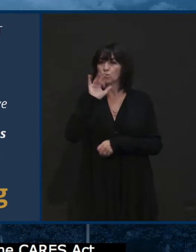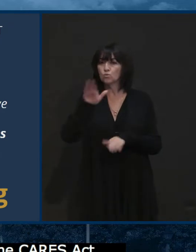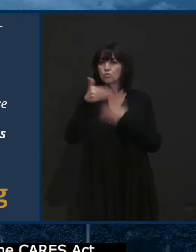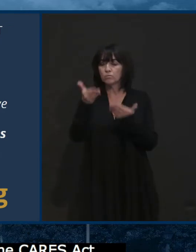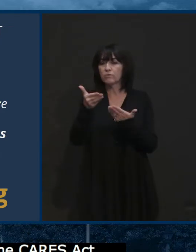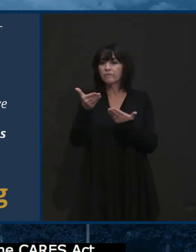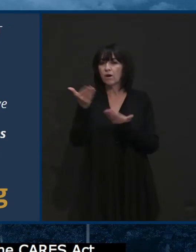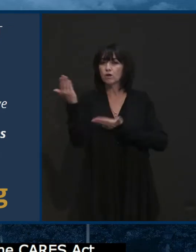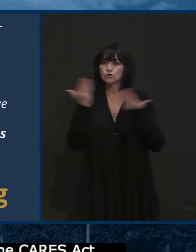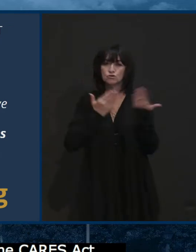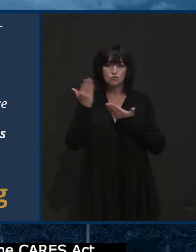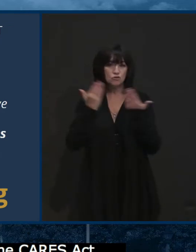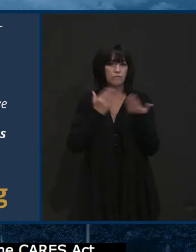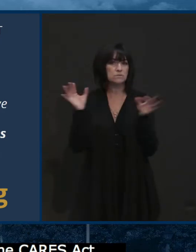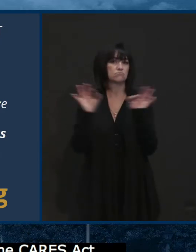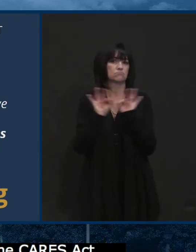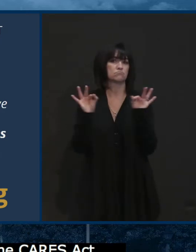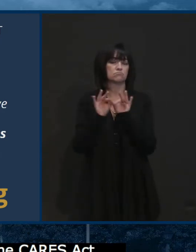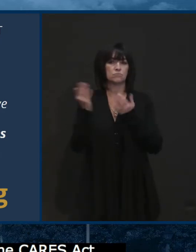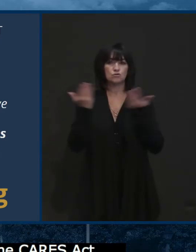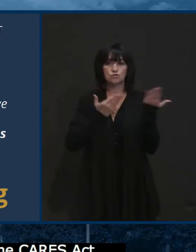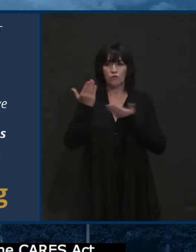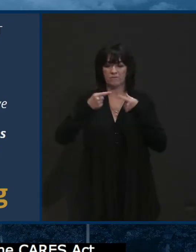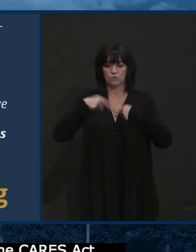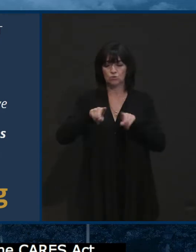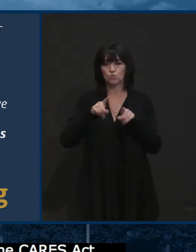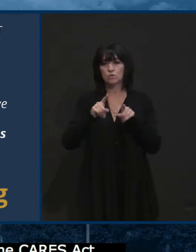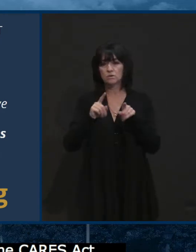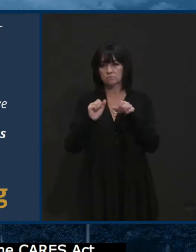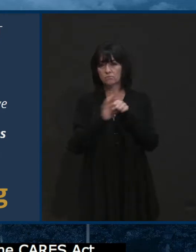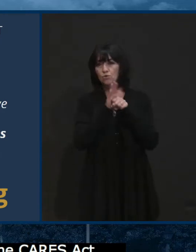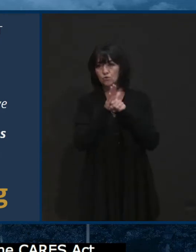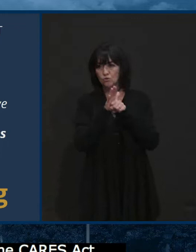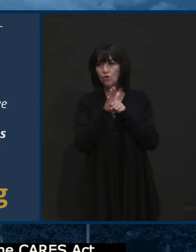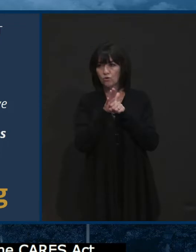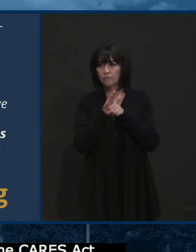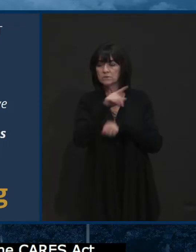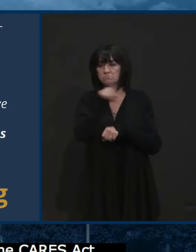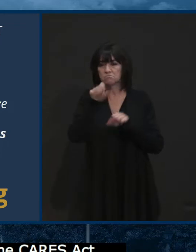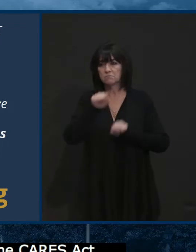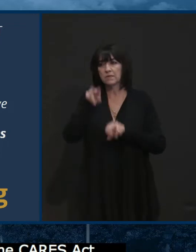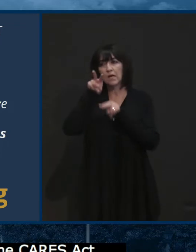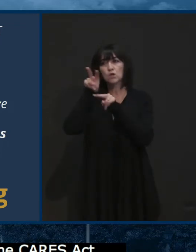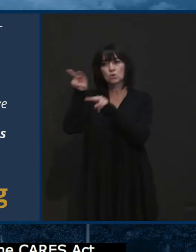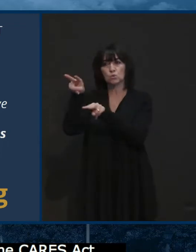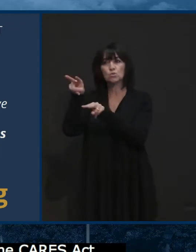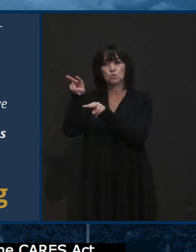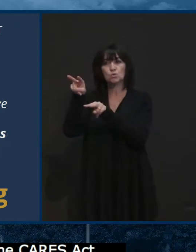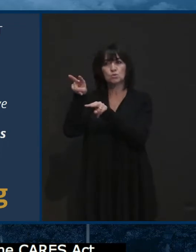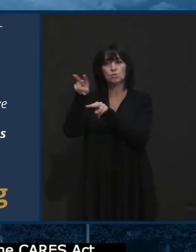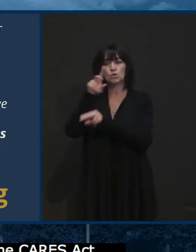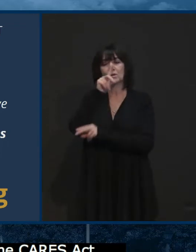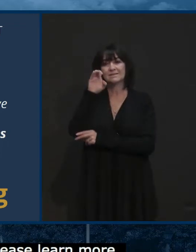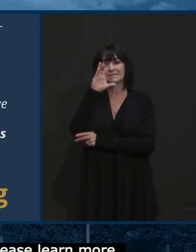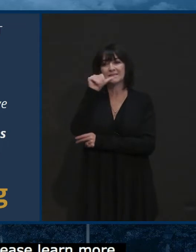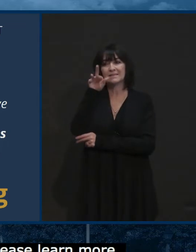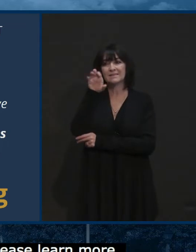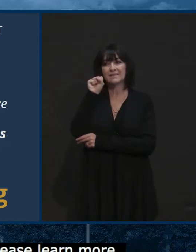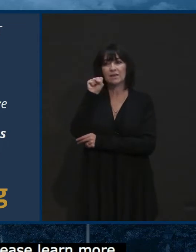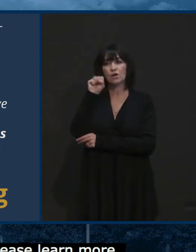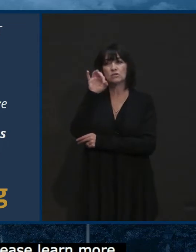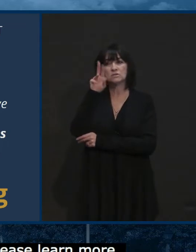services during COVID-19 pandemic, please learn more about this relief